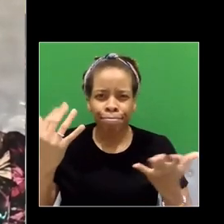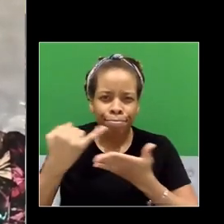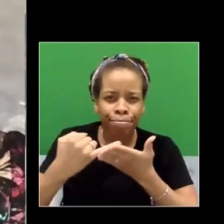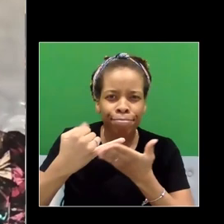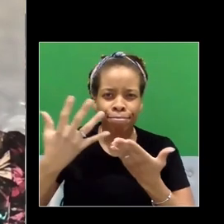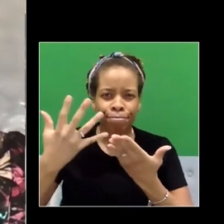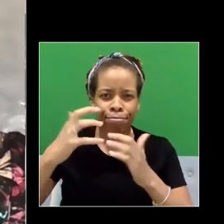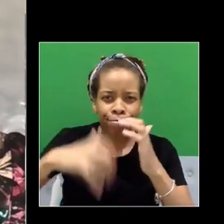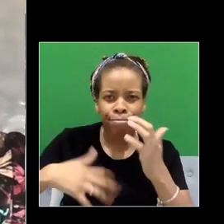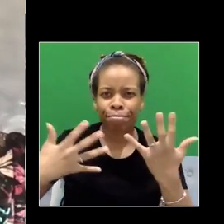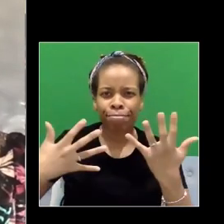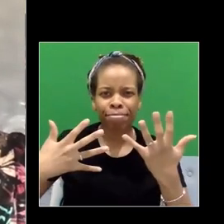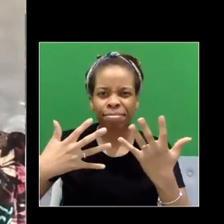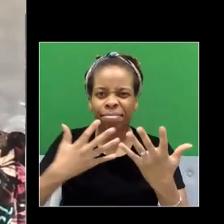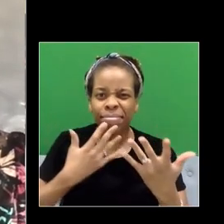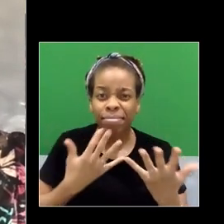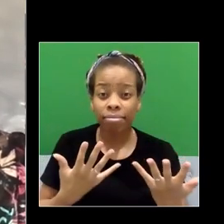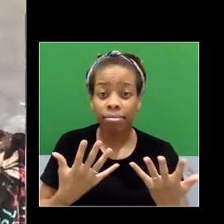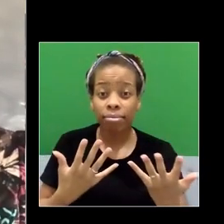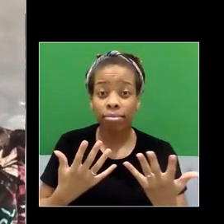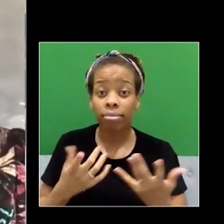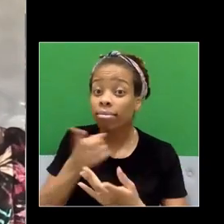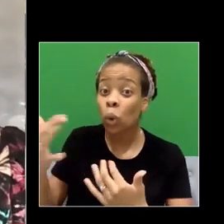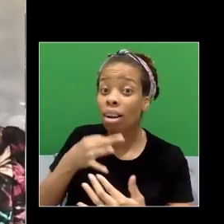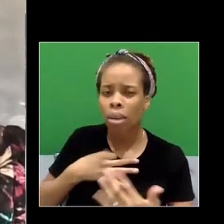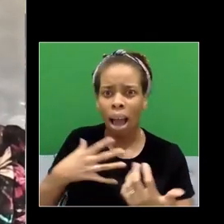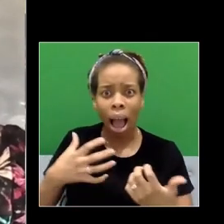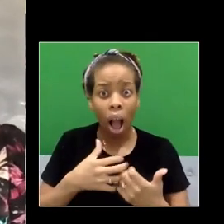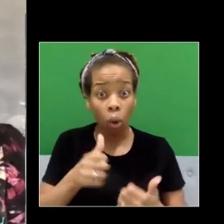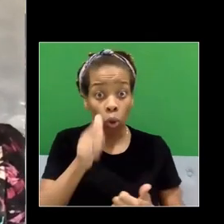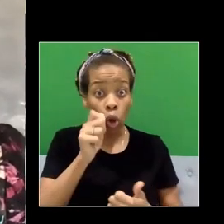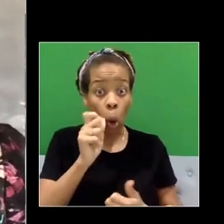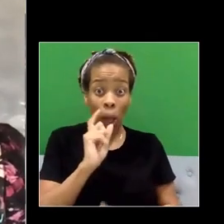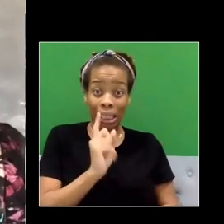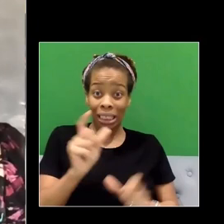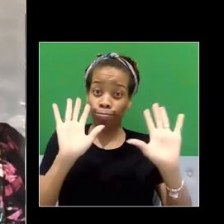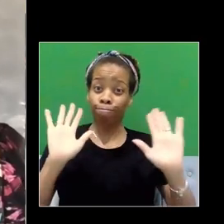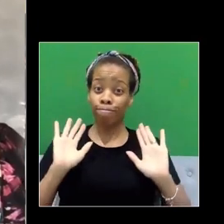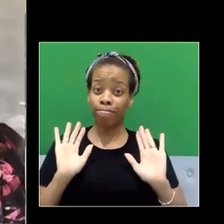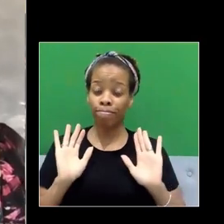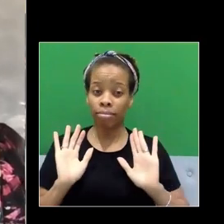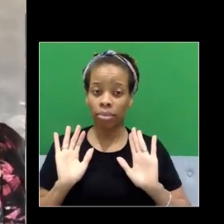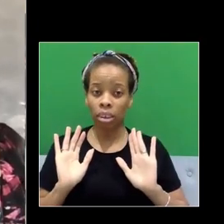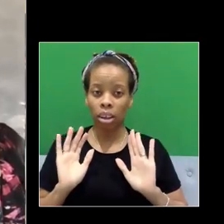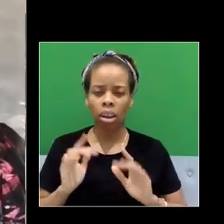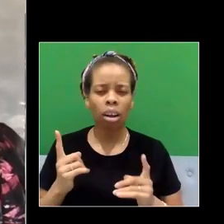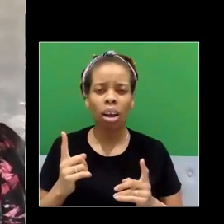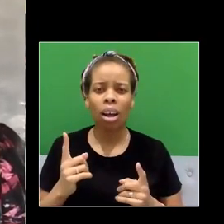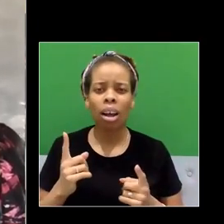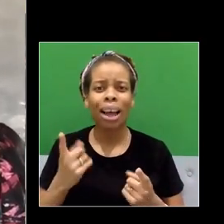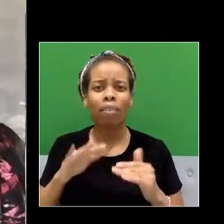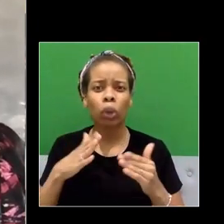saying, were asking about how do I know, or how does one know, if you think about any one thing in